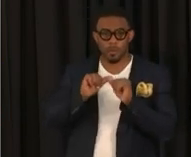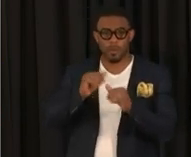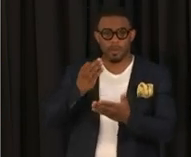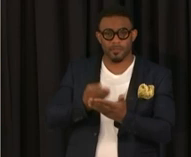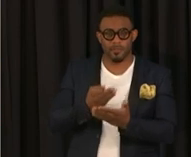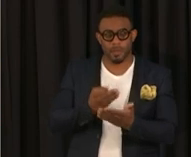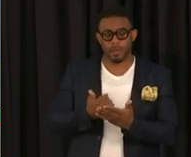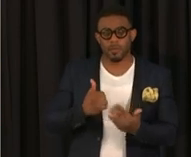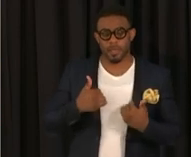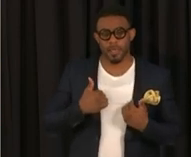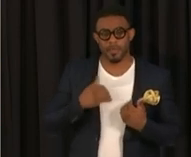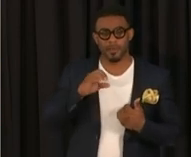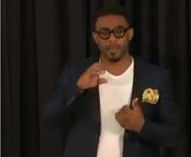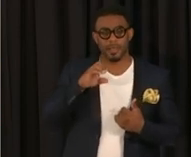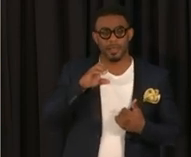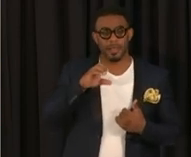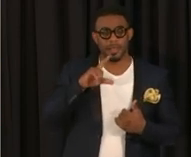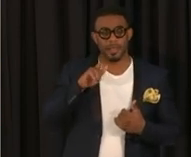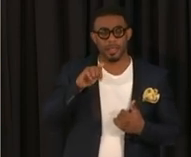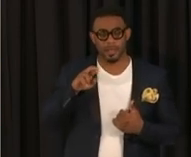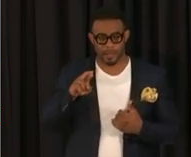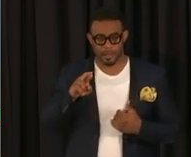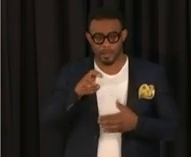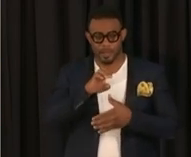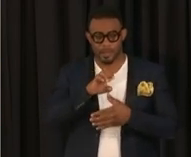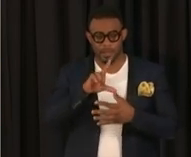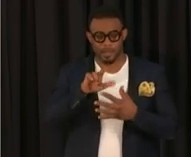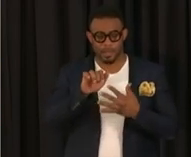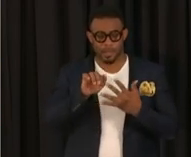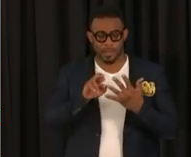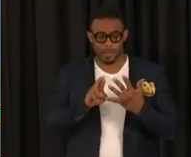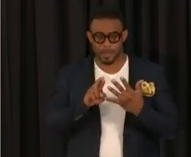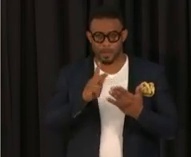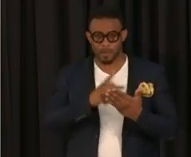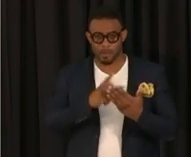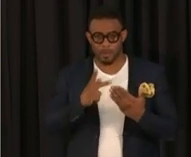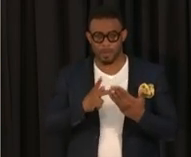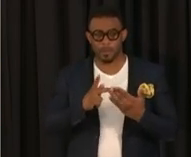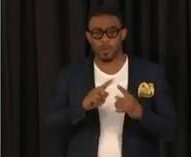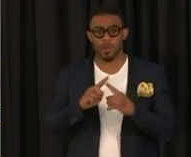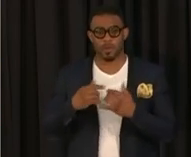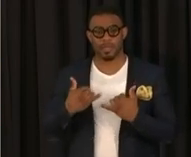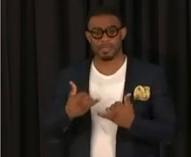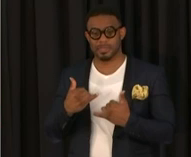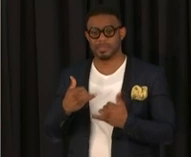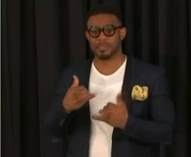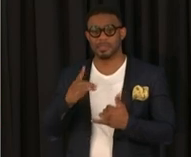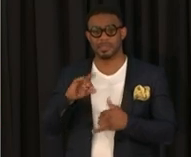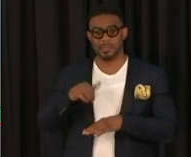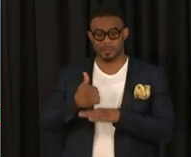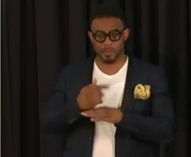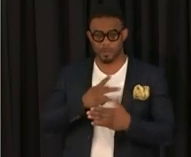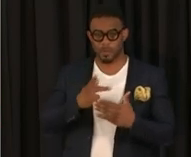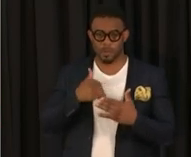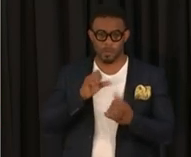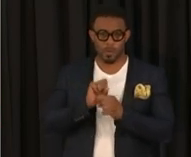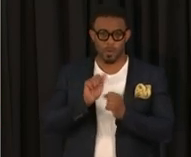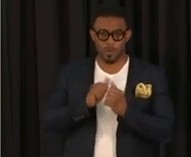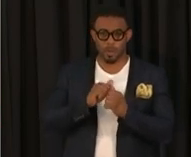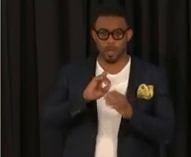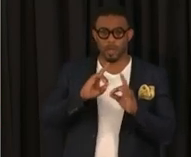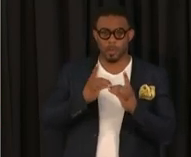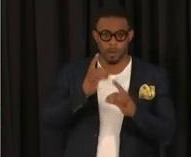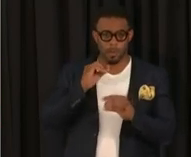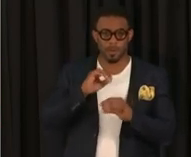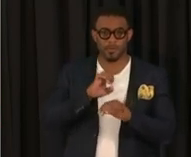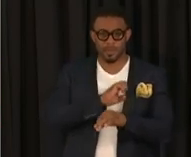permanent financing, we have the CLEAR program, Commercial Loan for Energy Efficiency and Renewables, and the existing DC PACE program, which we're working with